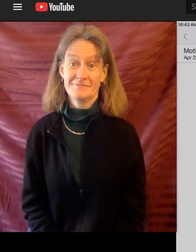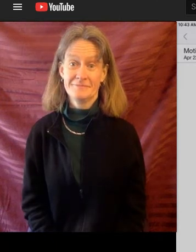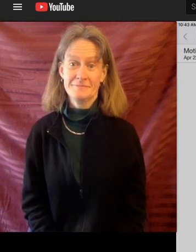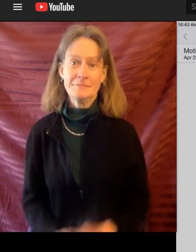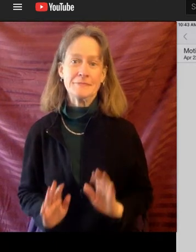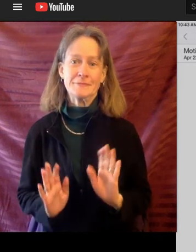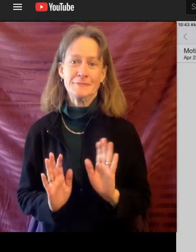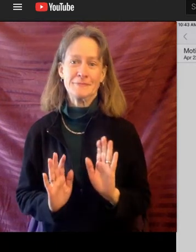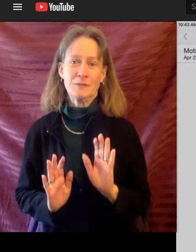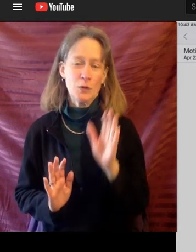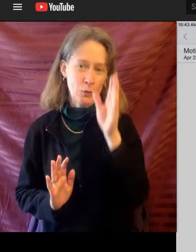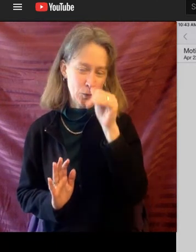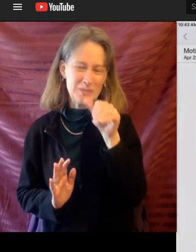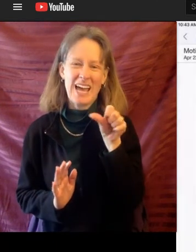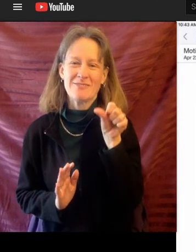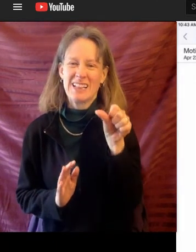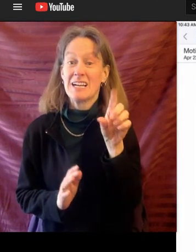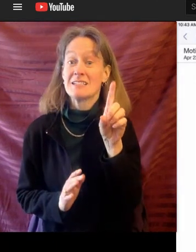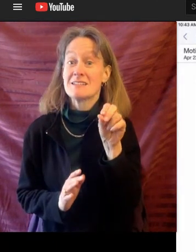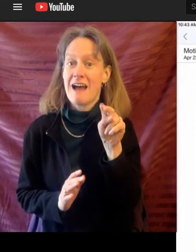Actually, I'm going to click Done.